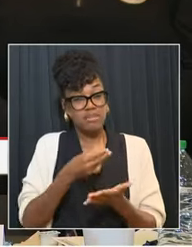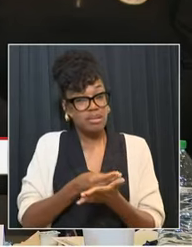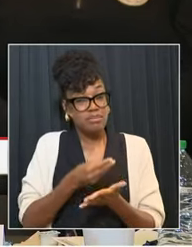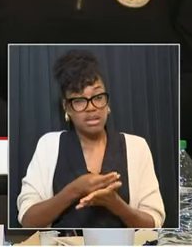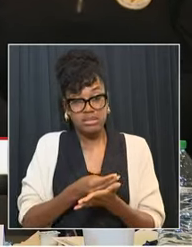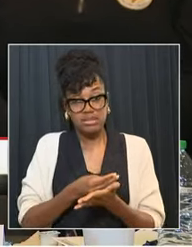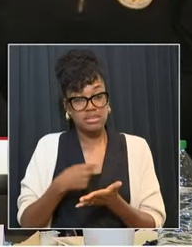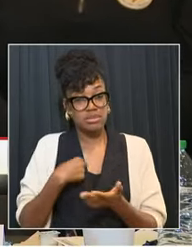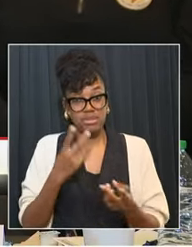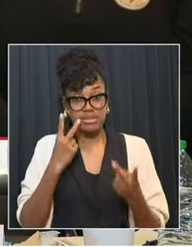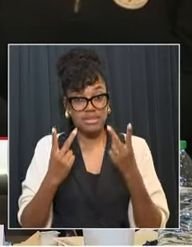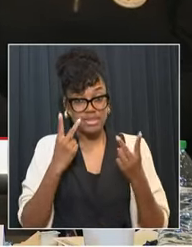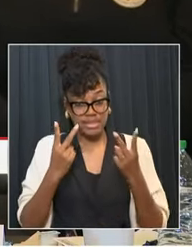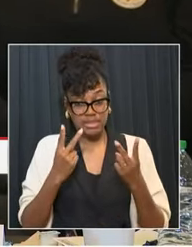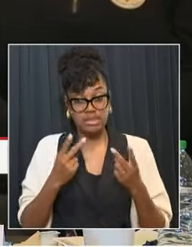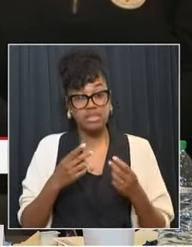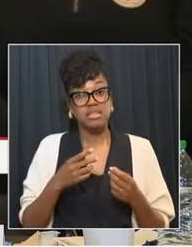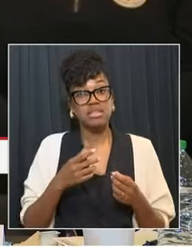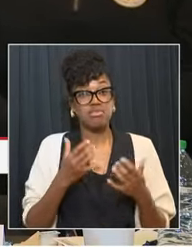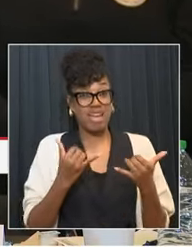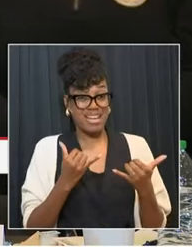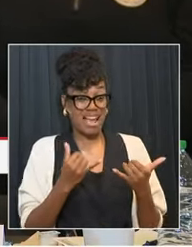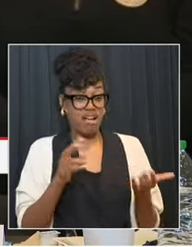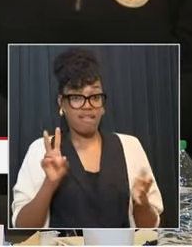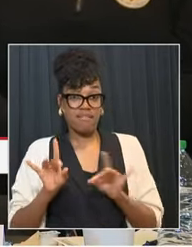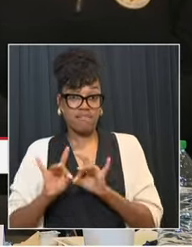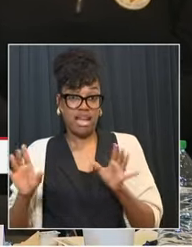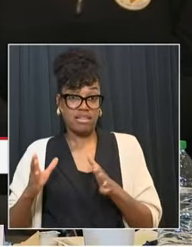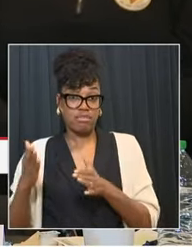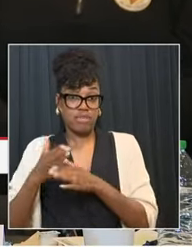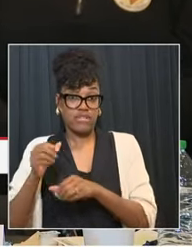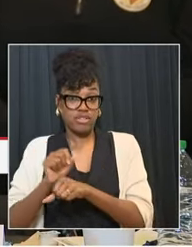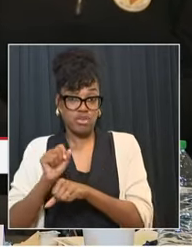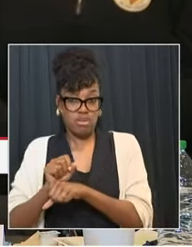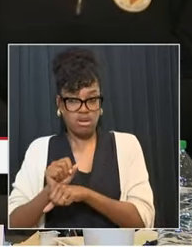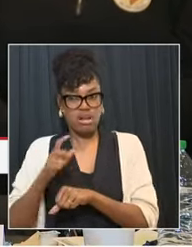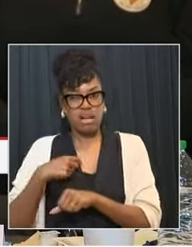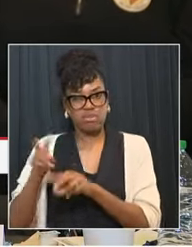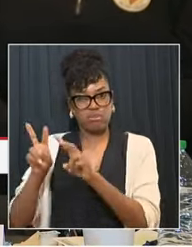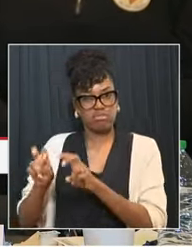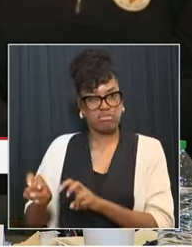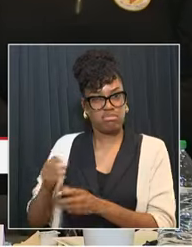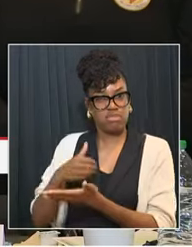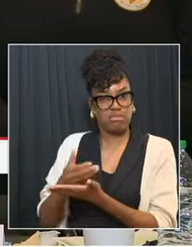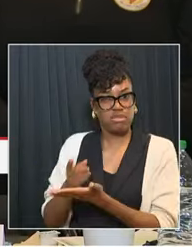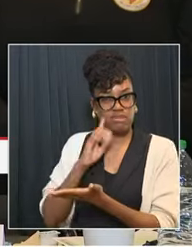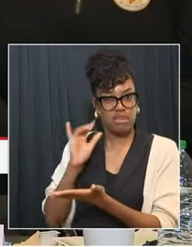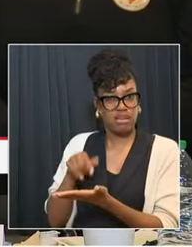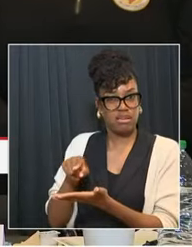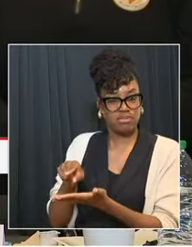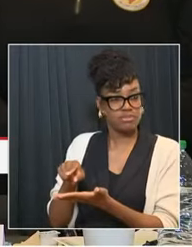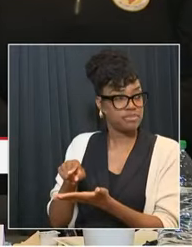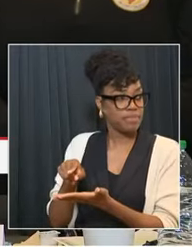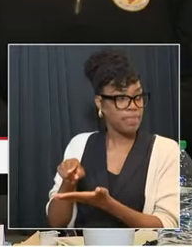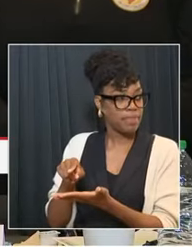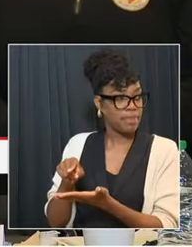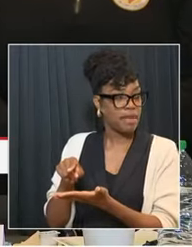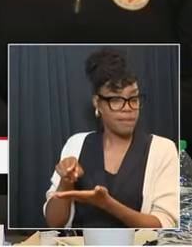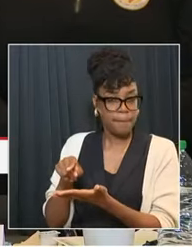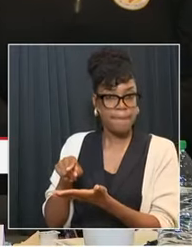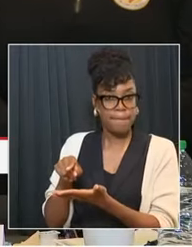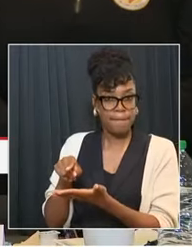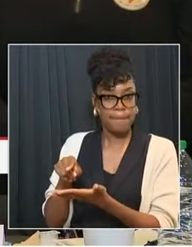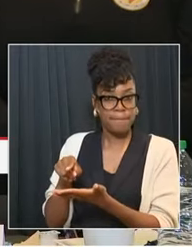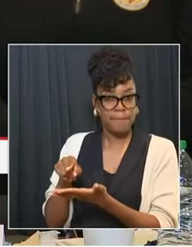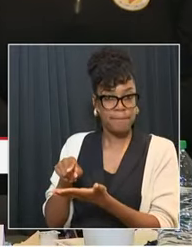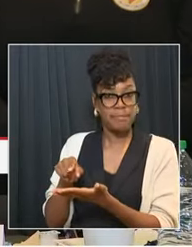fund violence intervention work with to be able to identify what's the highest and best use of it. I think in part the bill before the council that Councilmember Pinto put forward